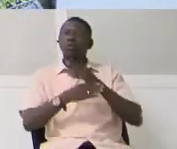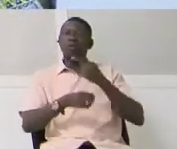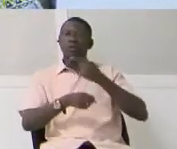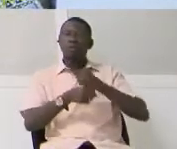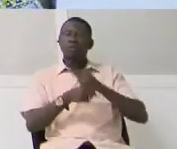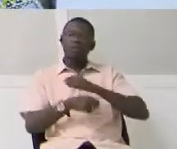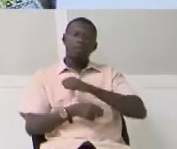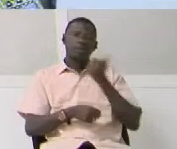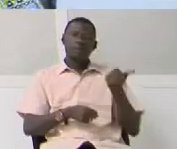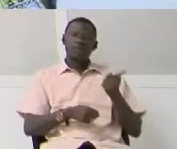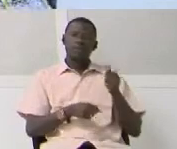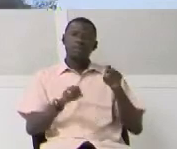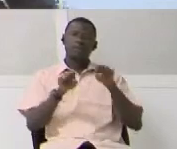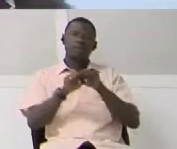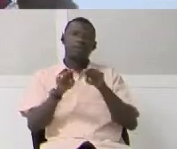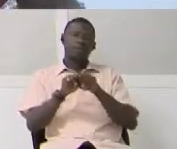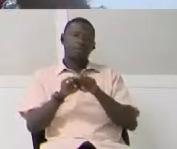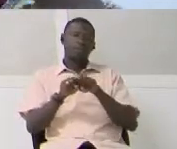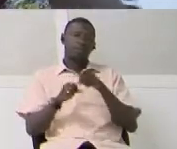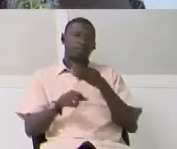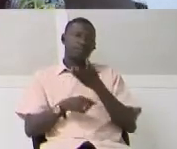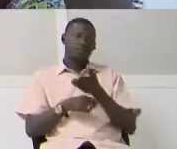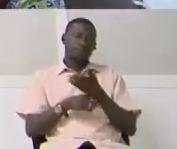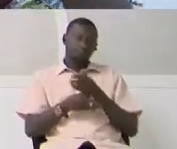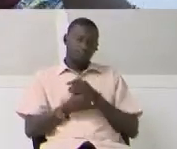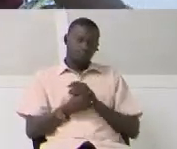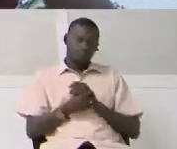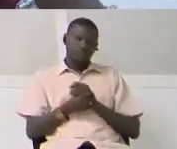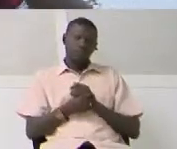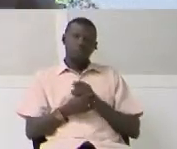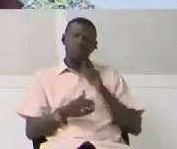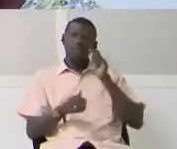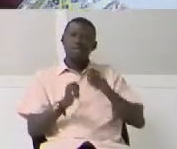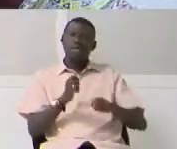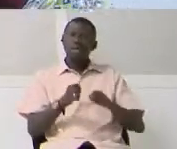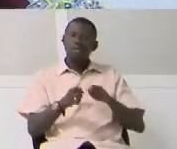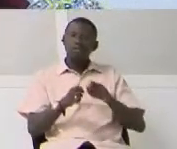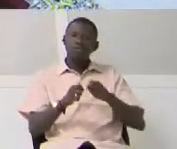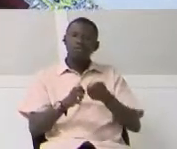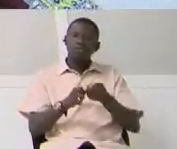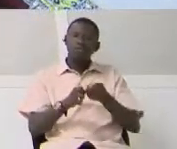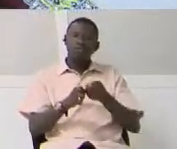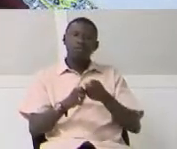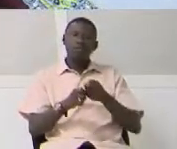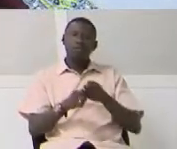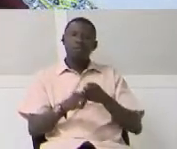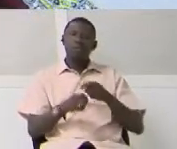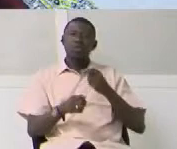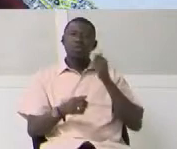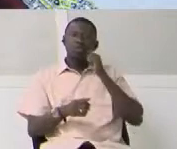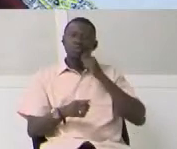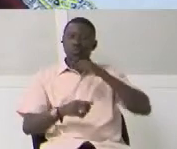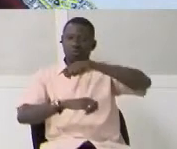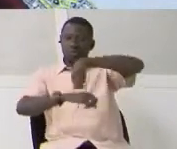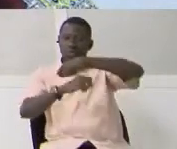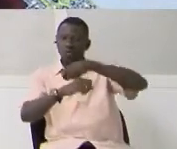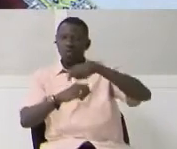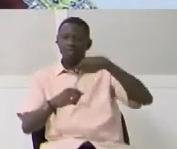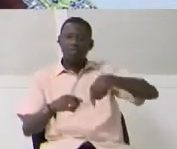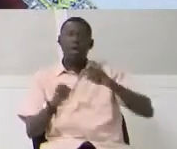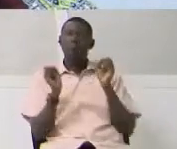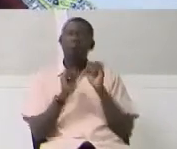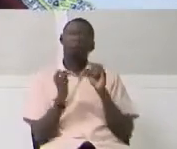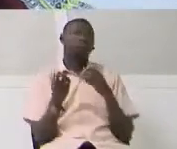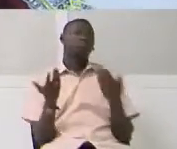between Gambia and Senegal. So gas buñ togué ci dëkk bi amuton fi. So there was a lack of cooking gas in the